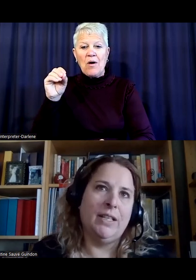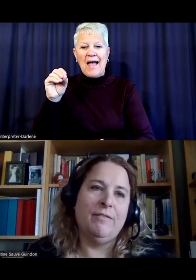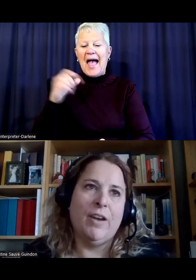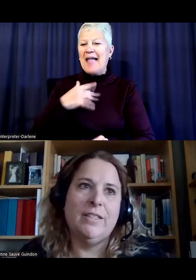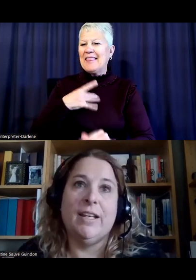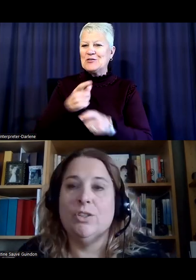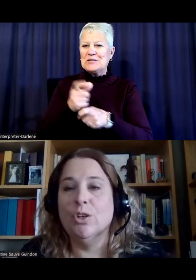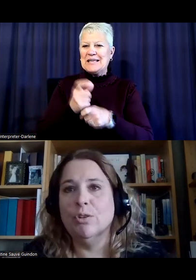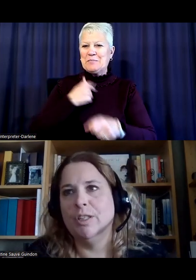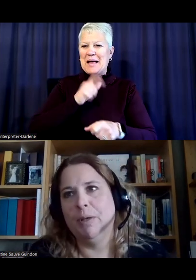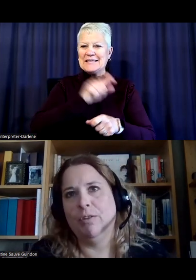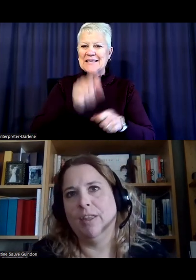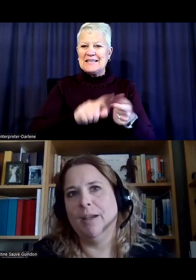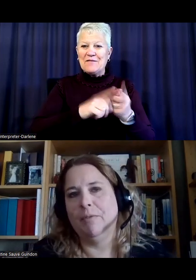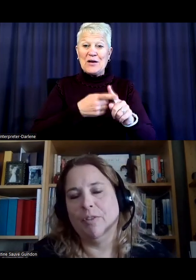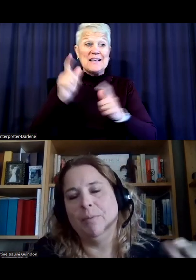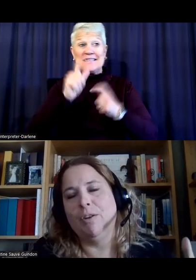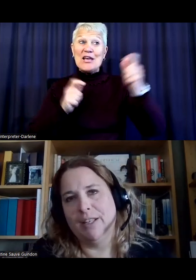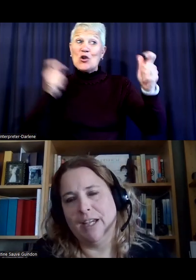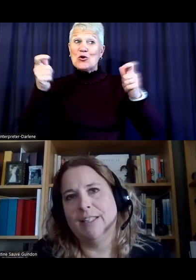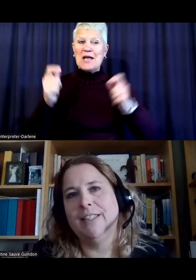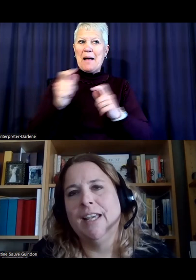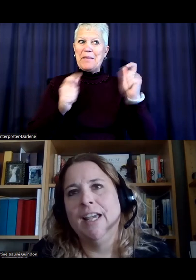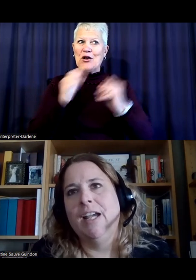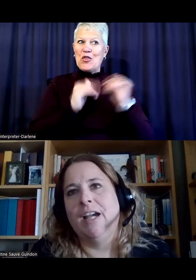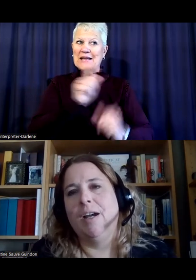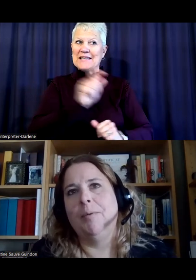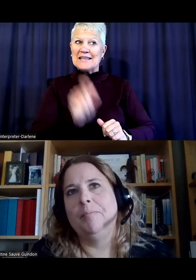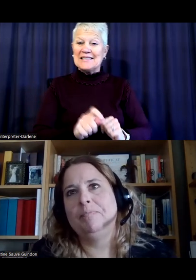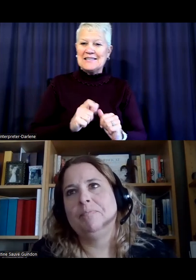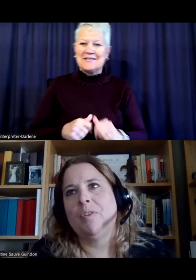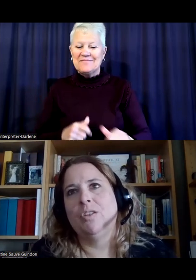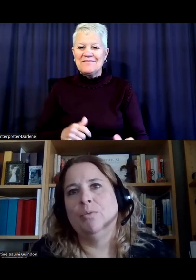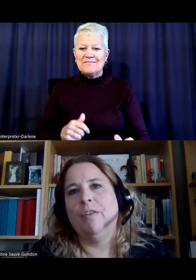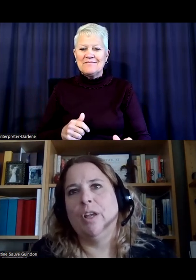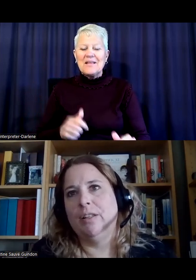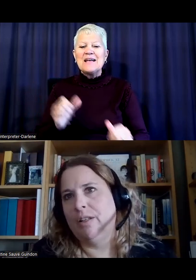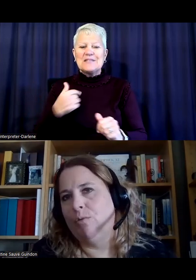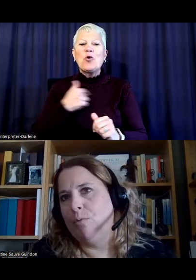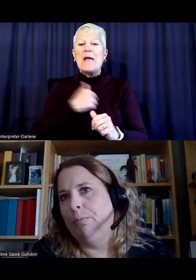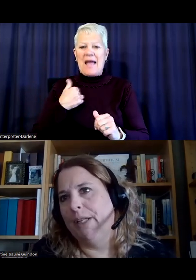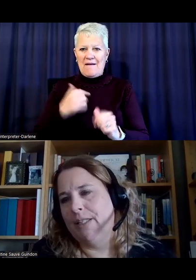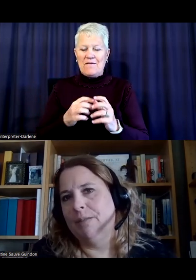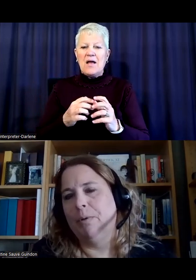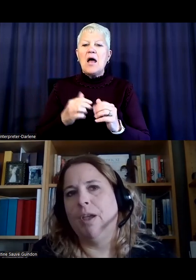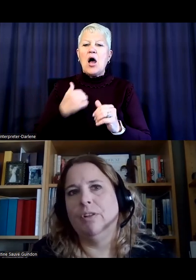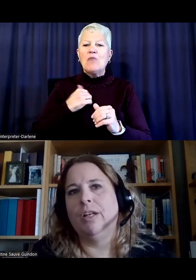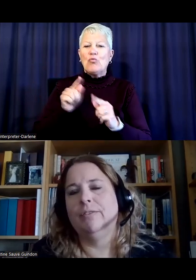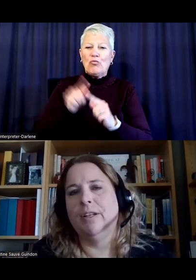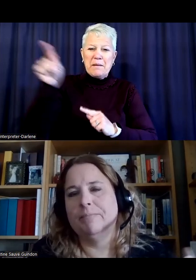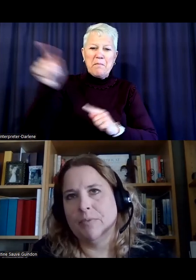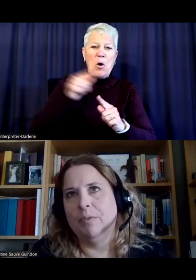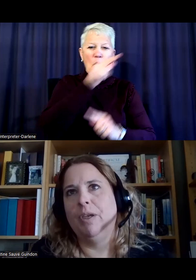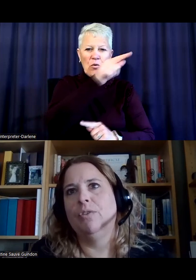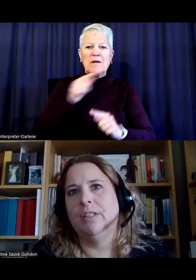my Texan friends that it's huge. It's bigger than Texas. So we have a lot of little remote places, but we have a lot